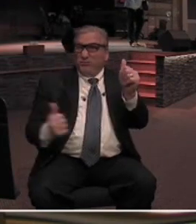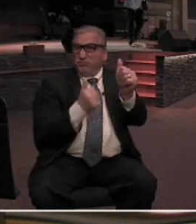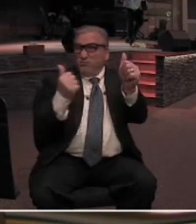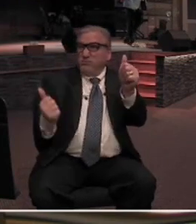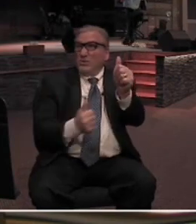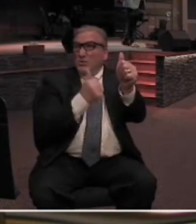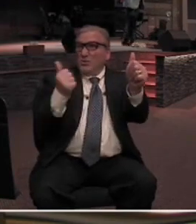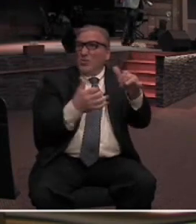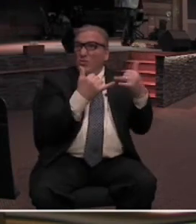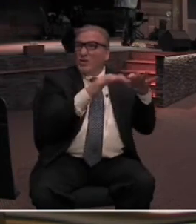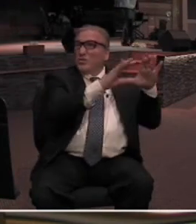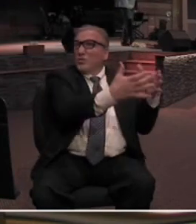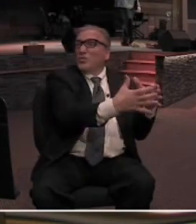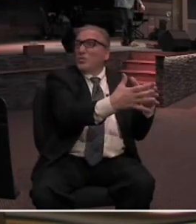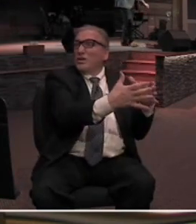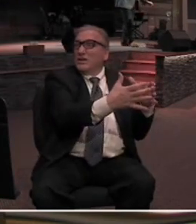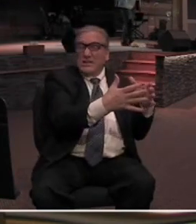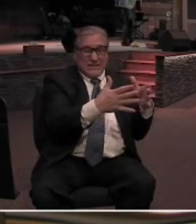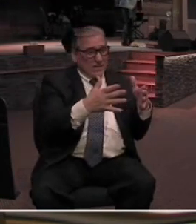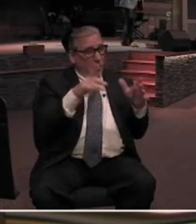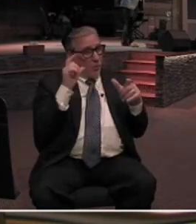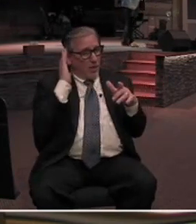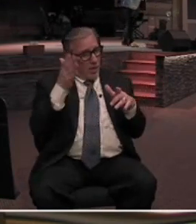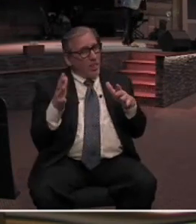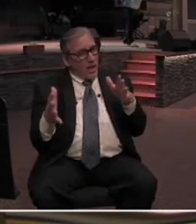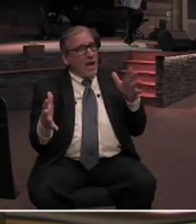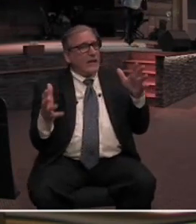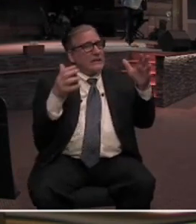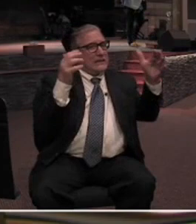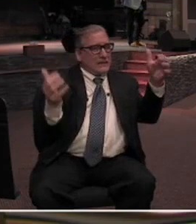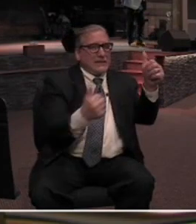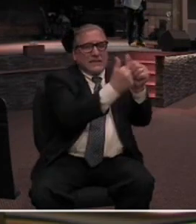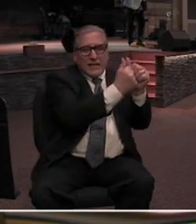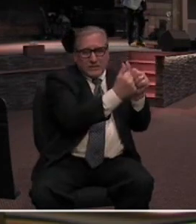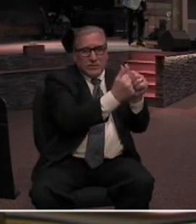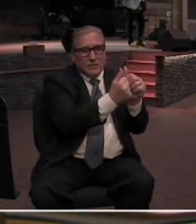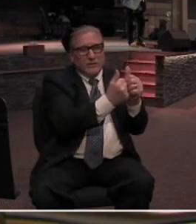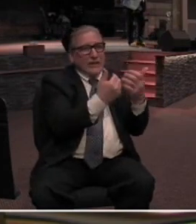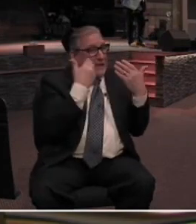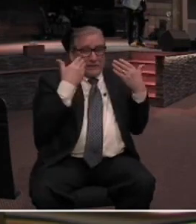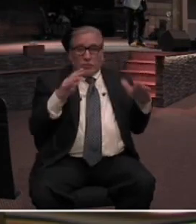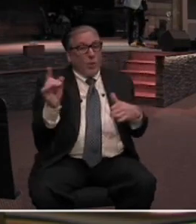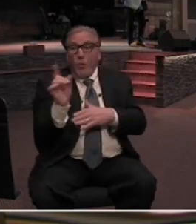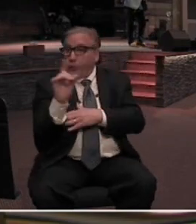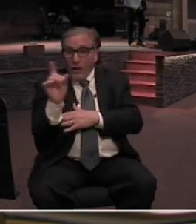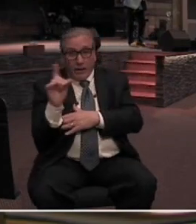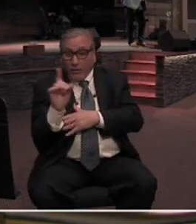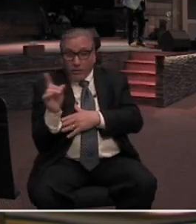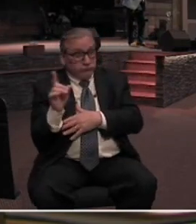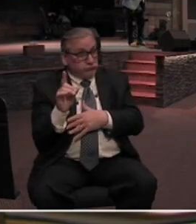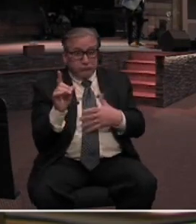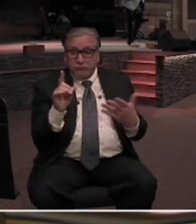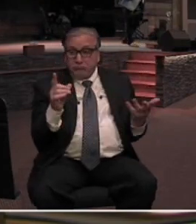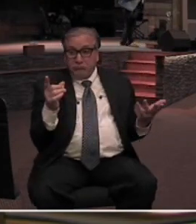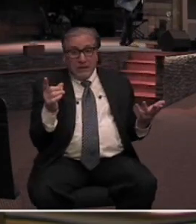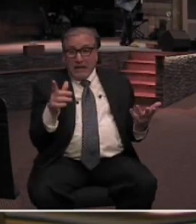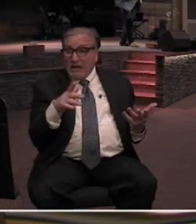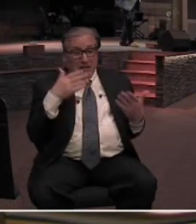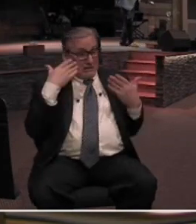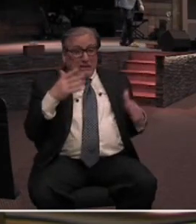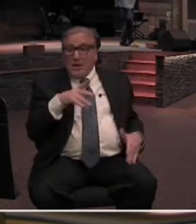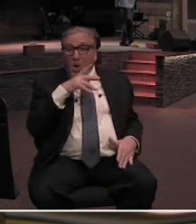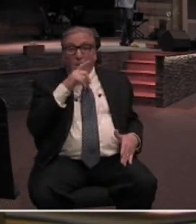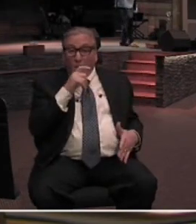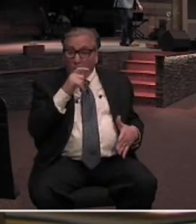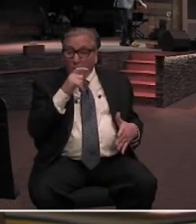this troop? Shall I overtake them? David didn't know where they were, didn't know who they